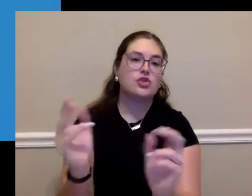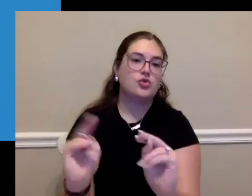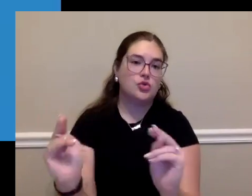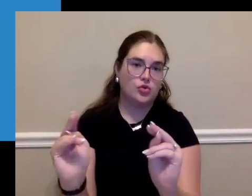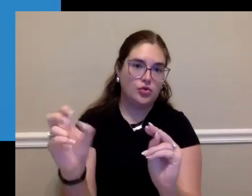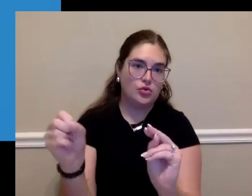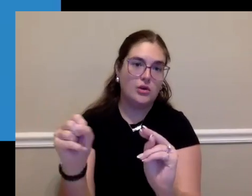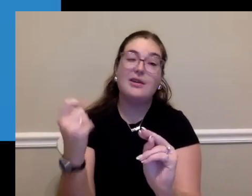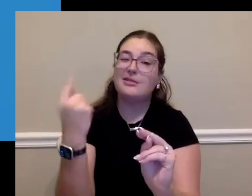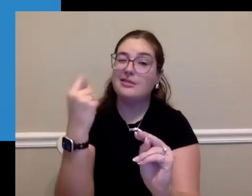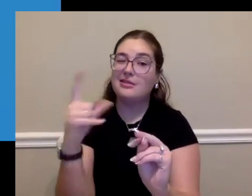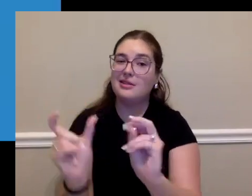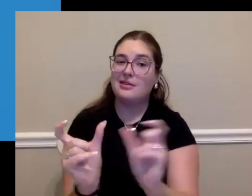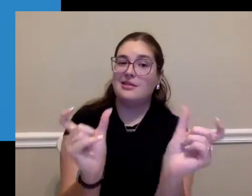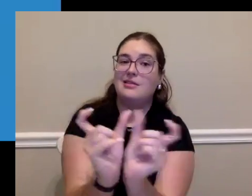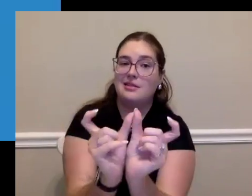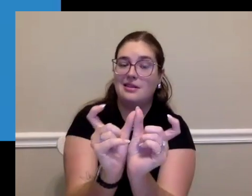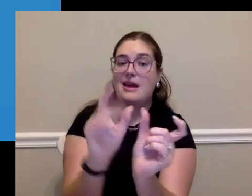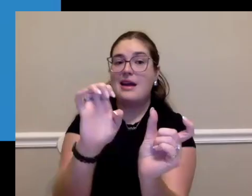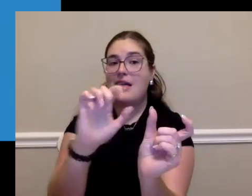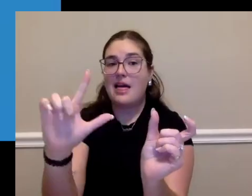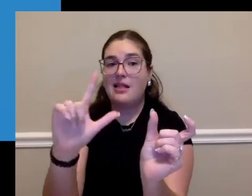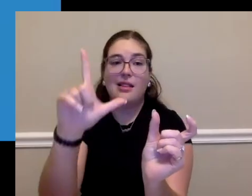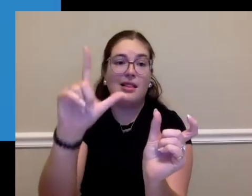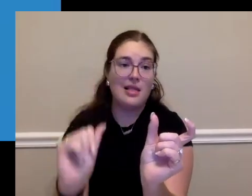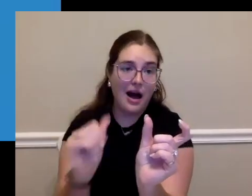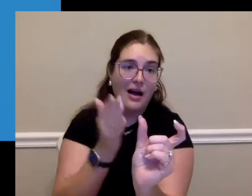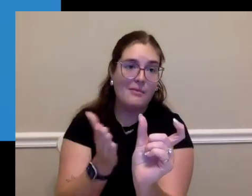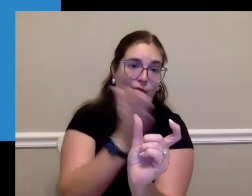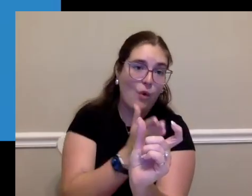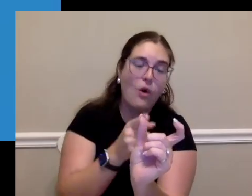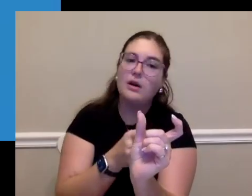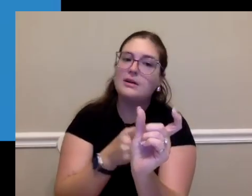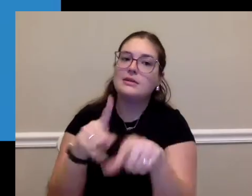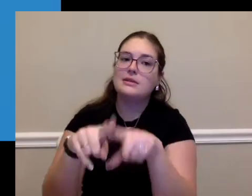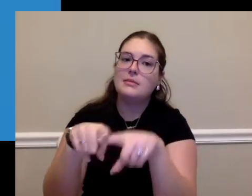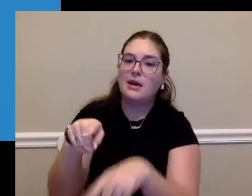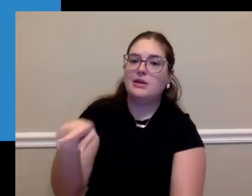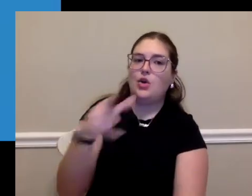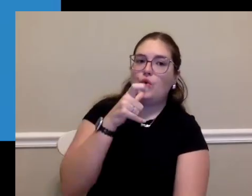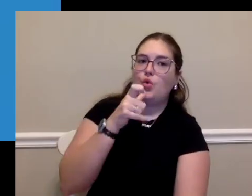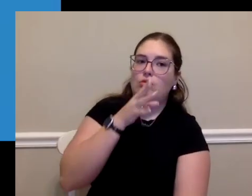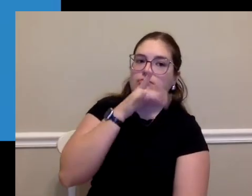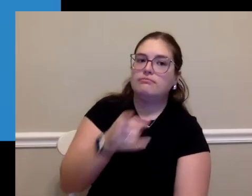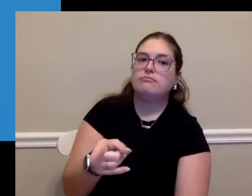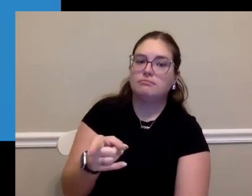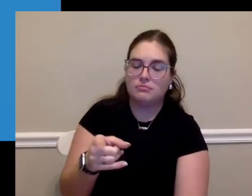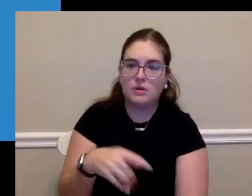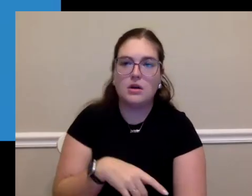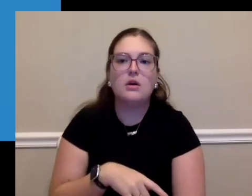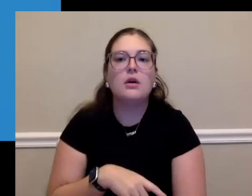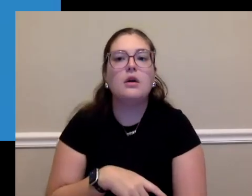would use would depend on the gender of the person. Um, And then there are nationalities